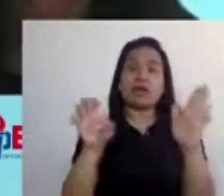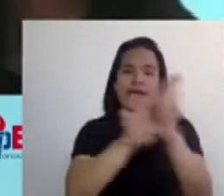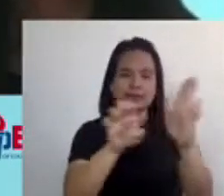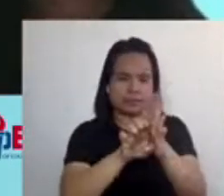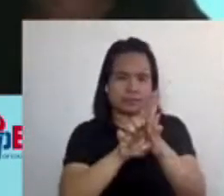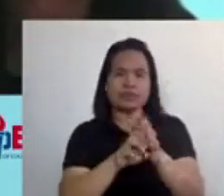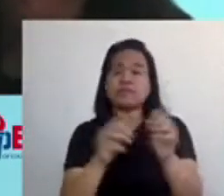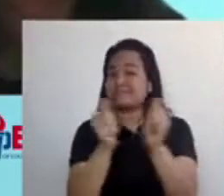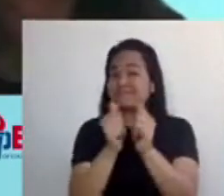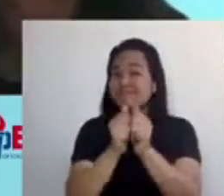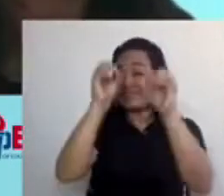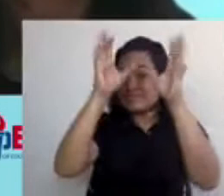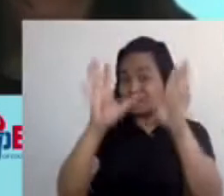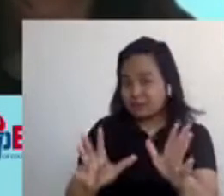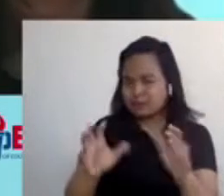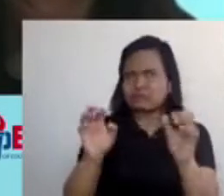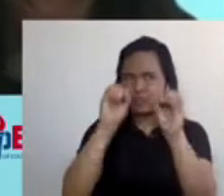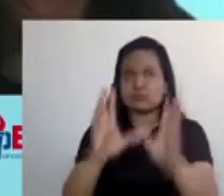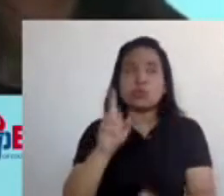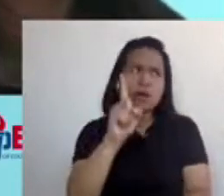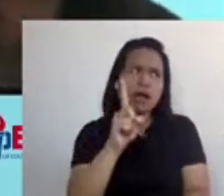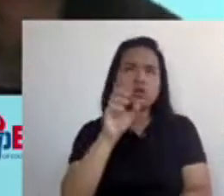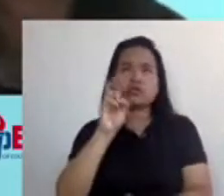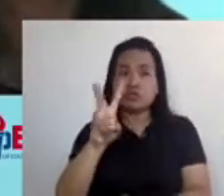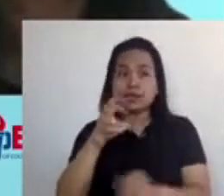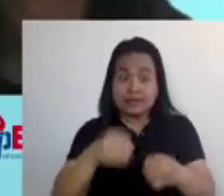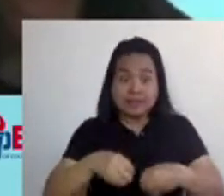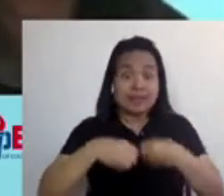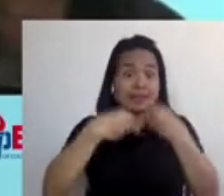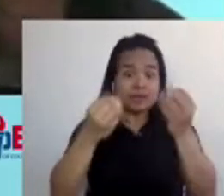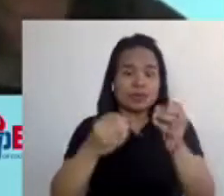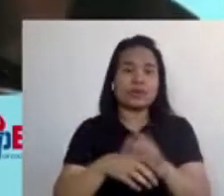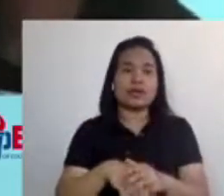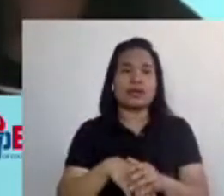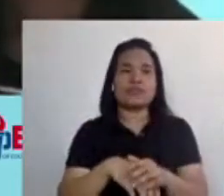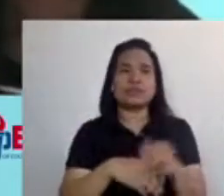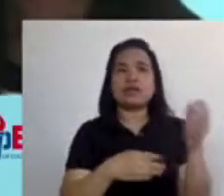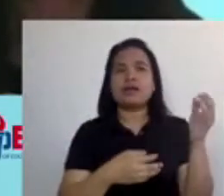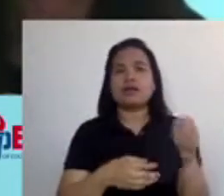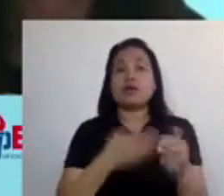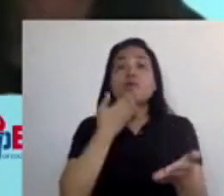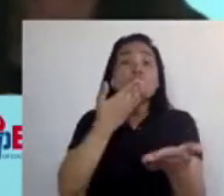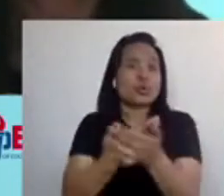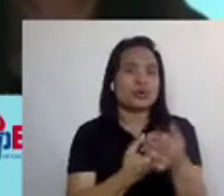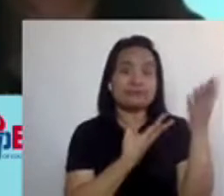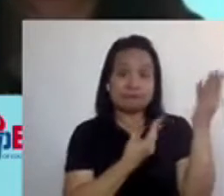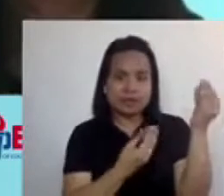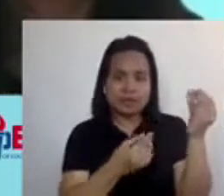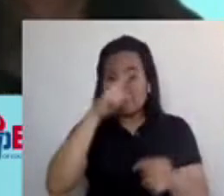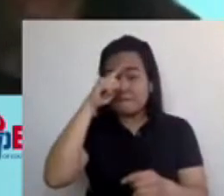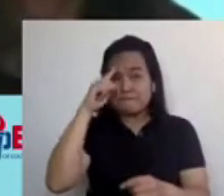teacher 1 and teacher 2 gave you positive feedback. They gave you feedback that you were able to uphold the dignity of